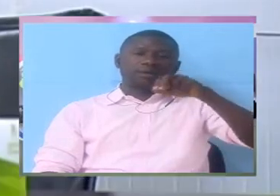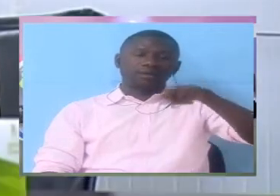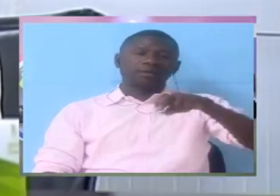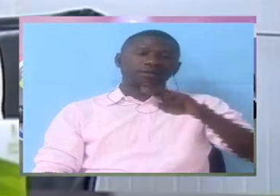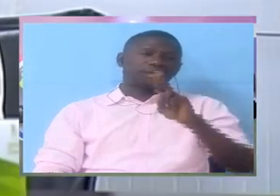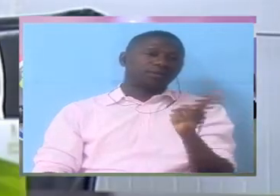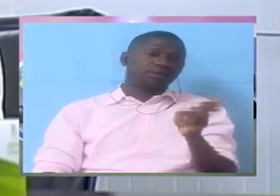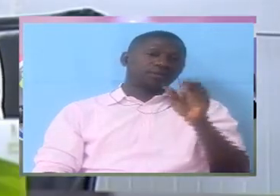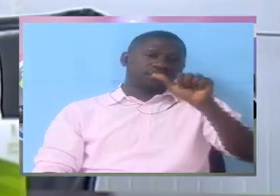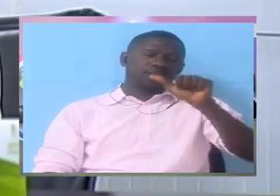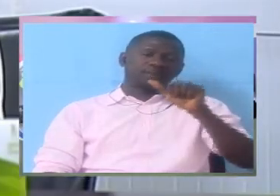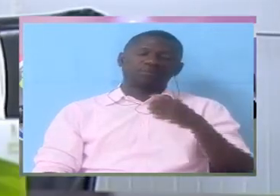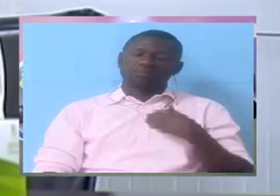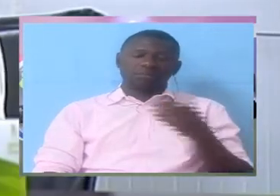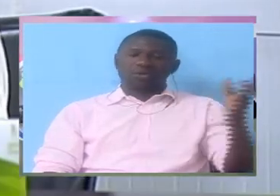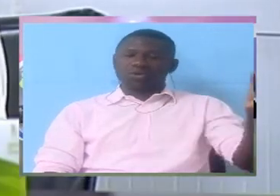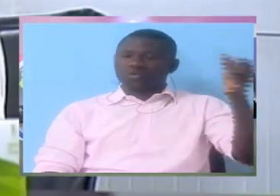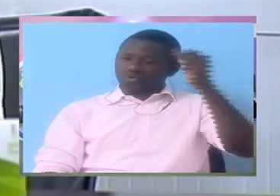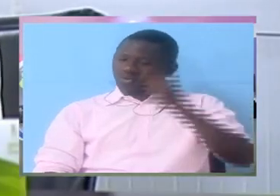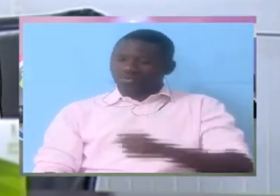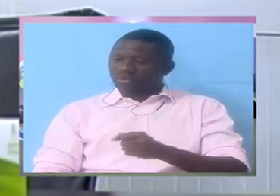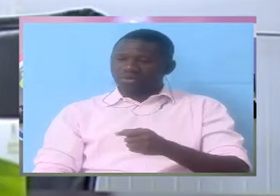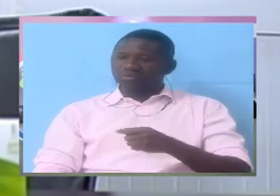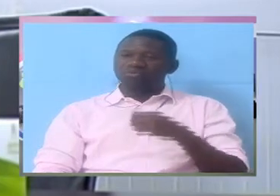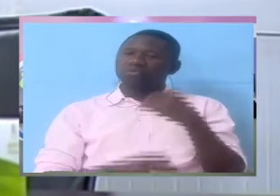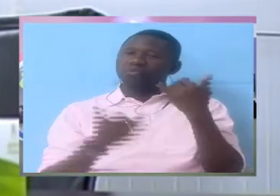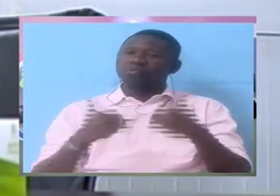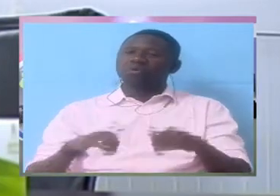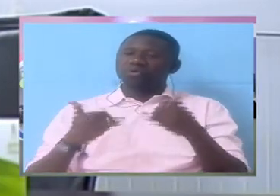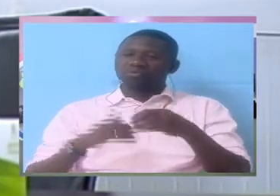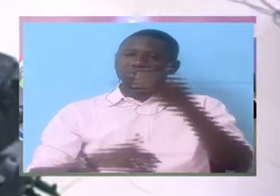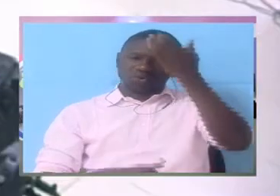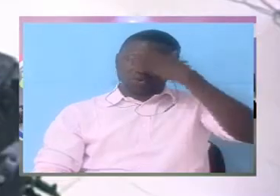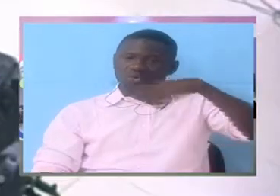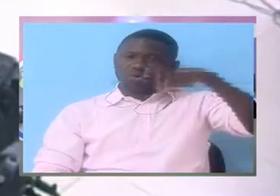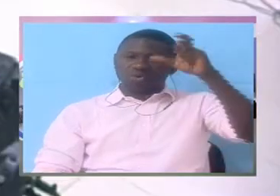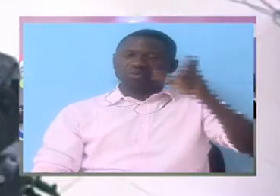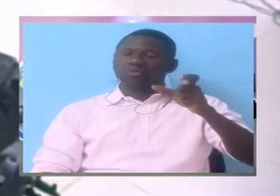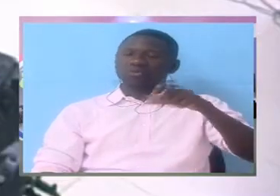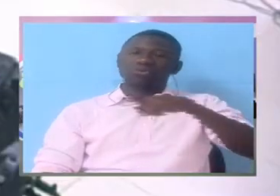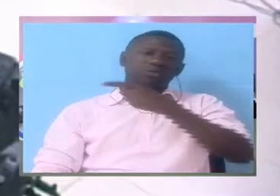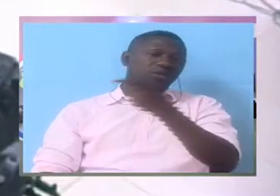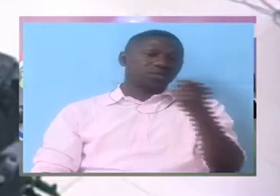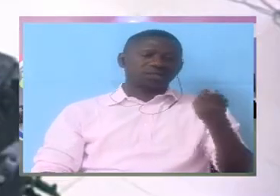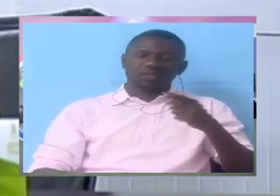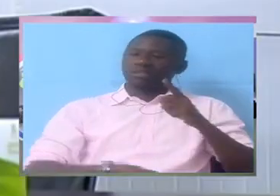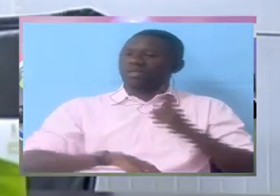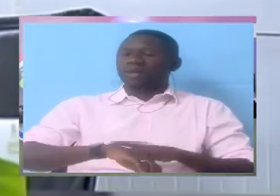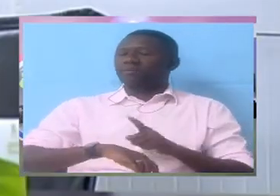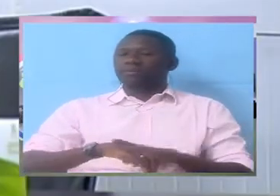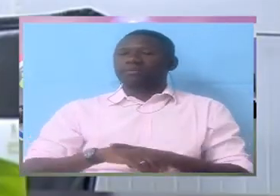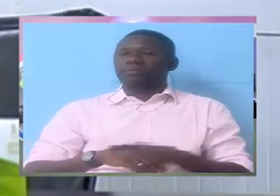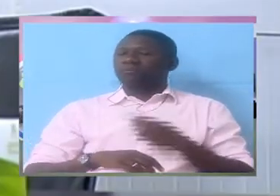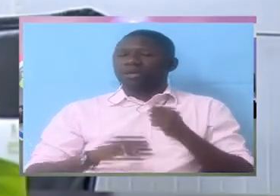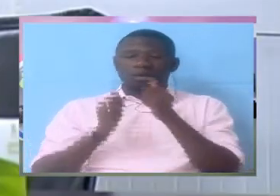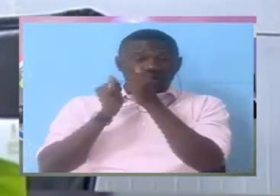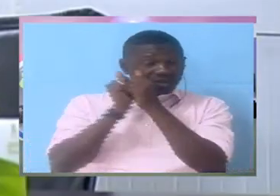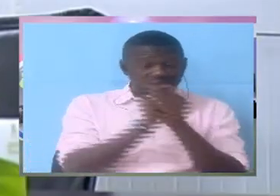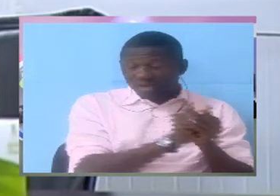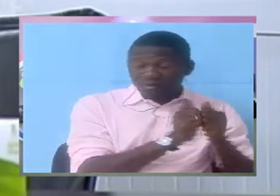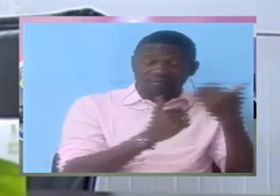to waste the Honorable Commissioner's time. Ntina jang puruka commissioner la watu otinya. I will not conceal anything.